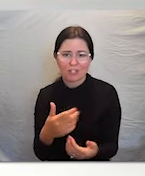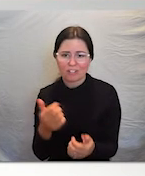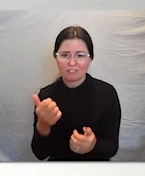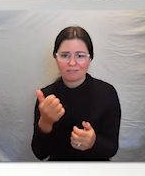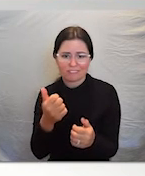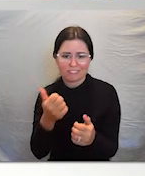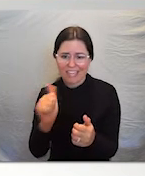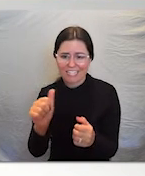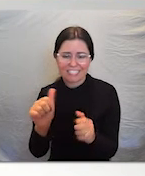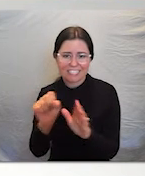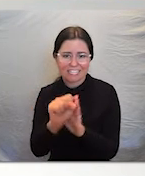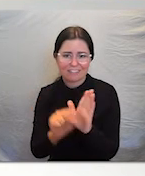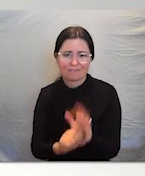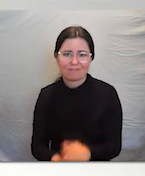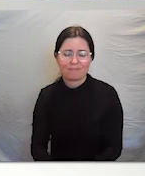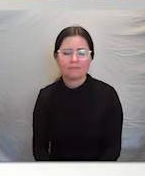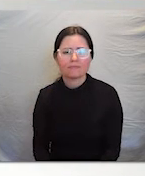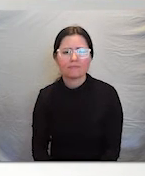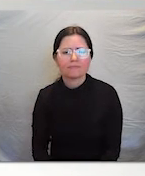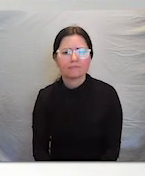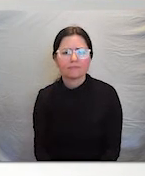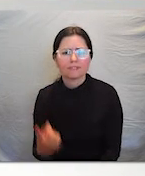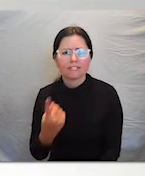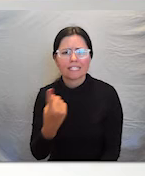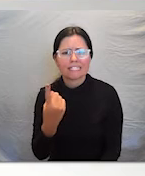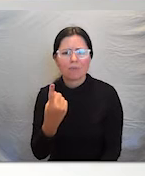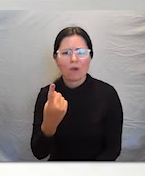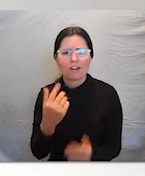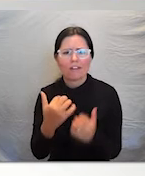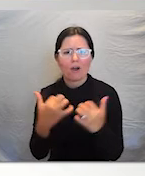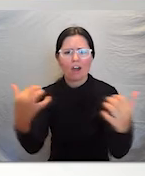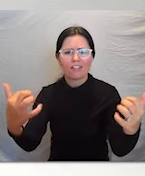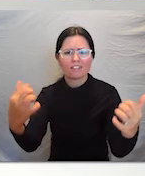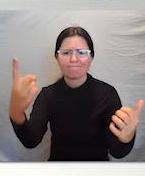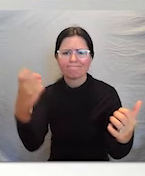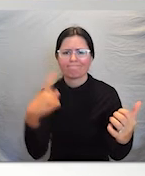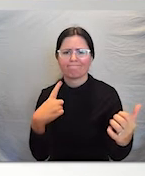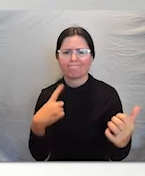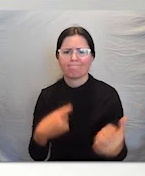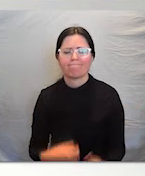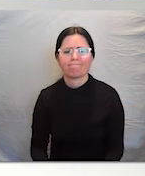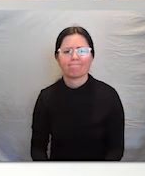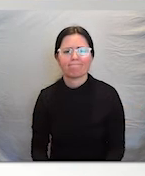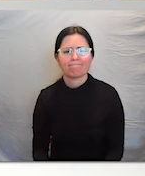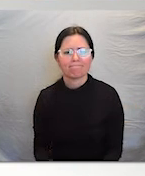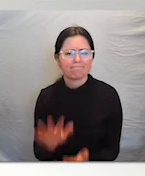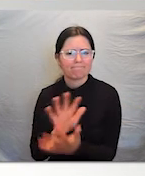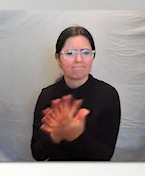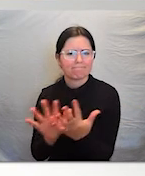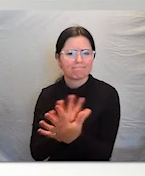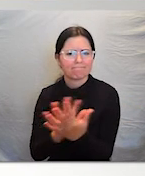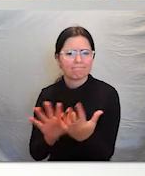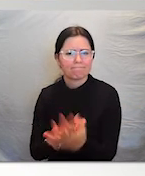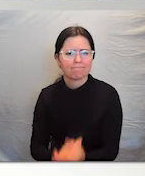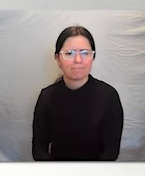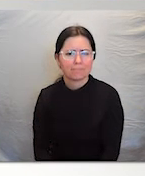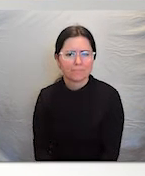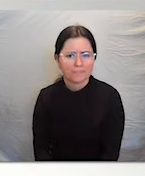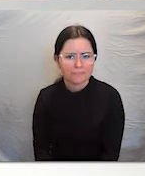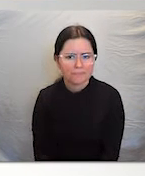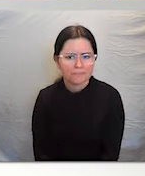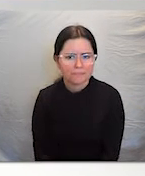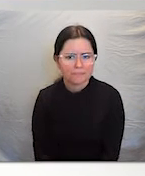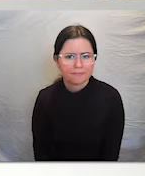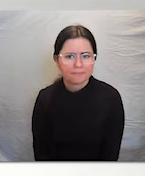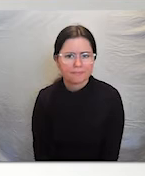Yes. Well, congratulations on your book. That's an awesome accomplishment. My question is, from your